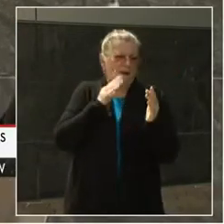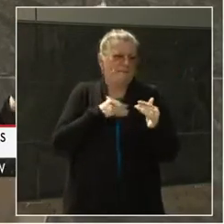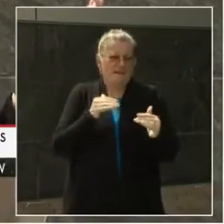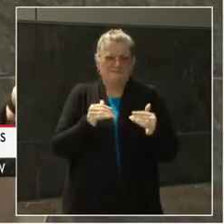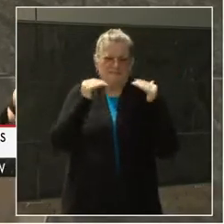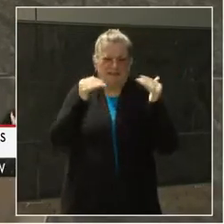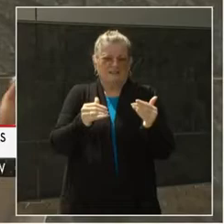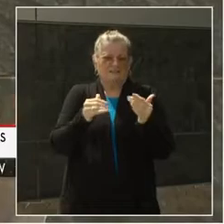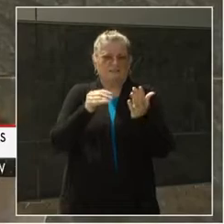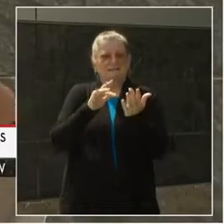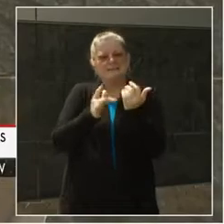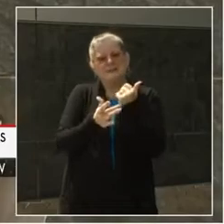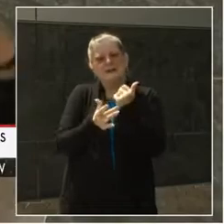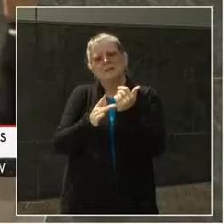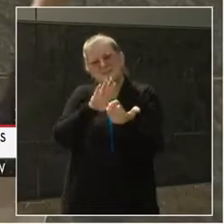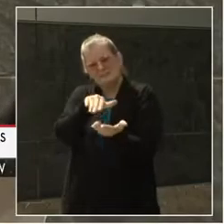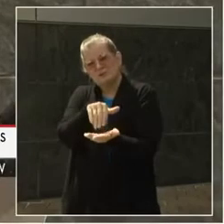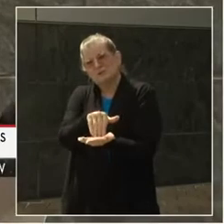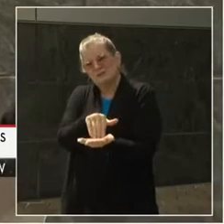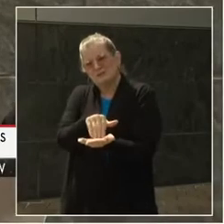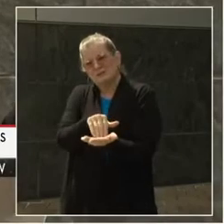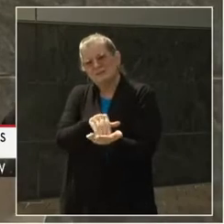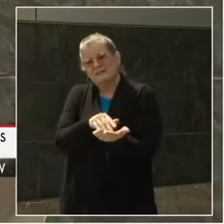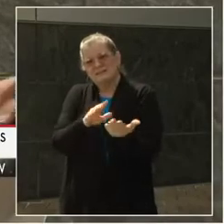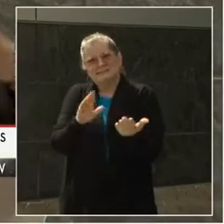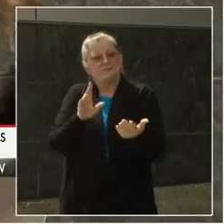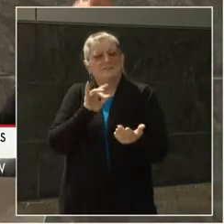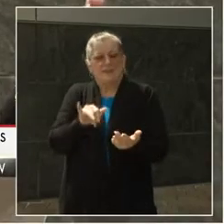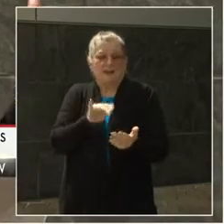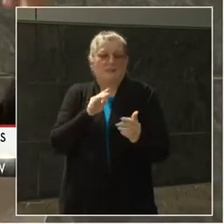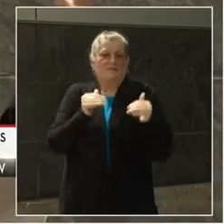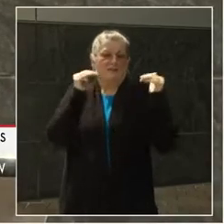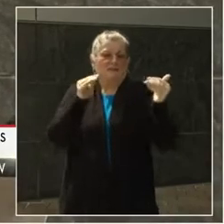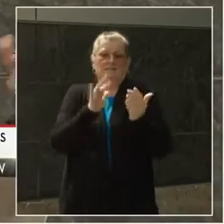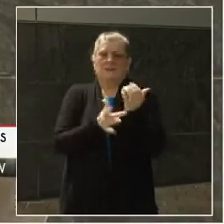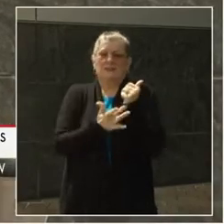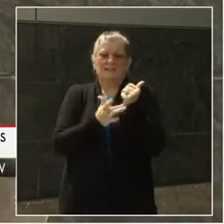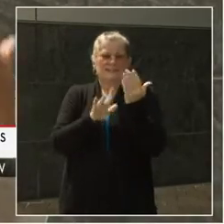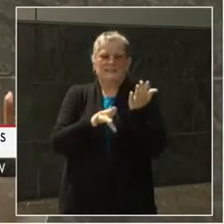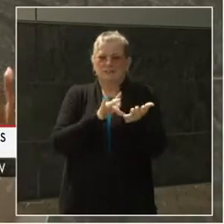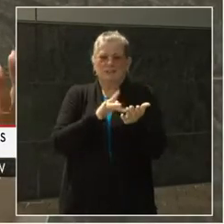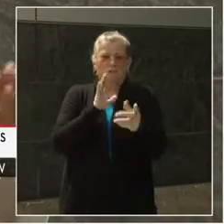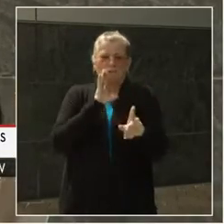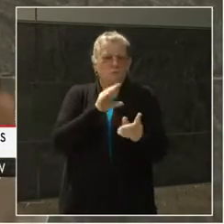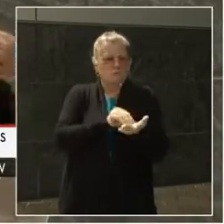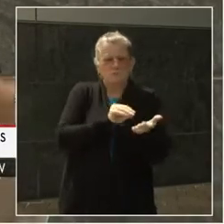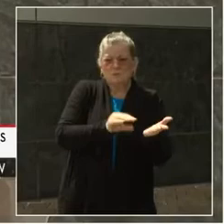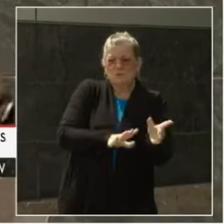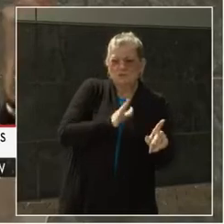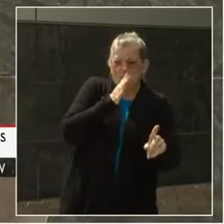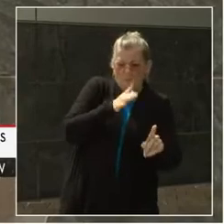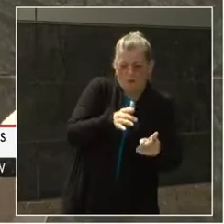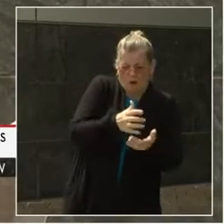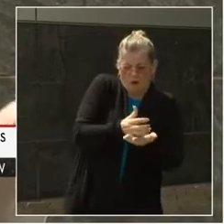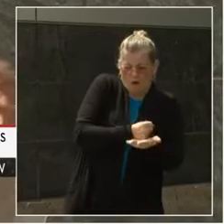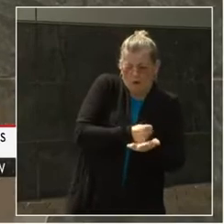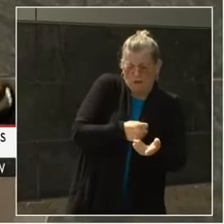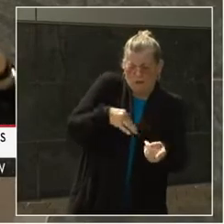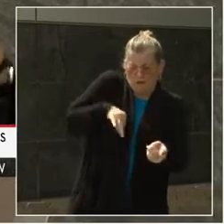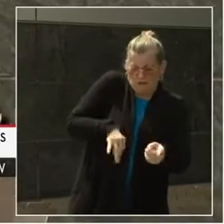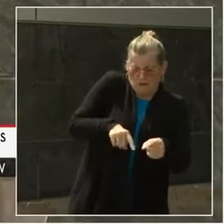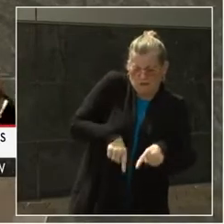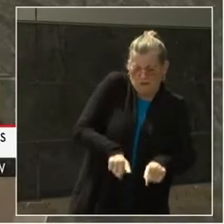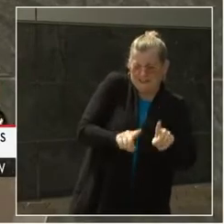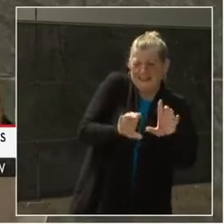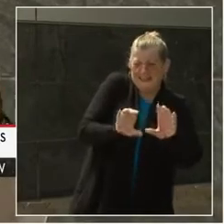again reimagine high school. Students will earn high school credits by day in their classrooms, but in the middle of their day, they will journey throughout the city